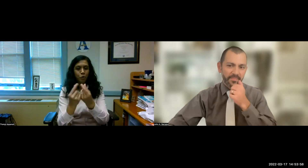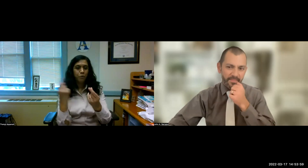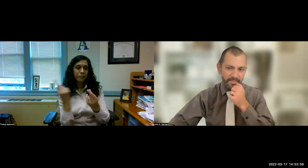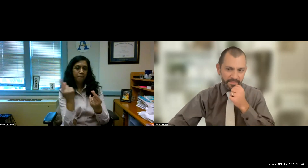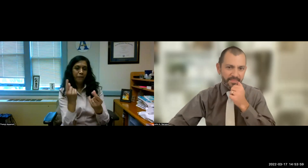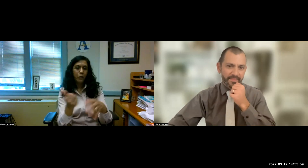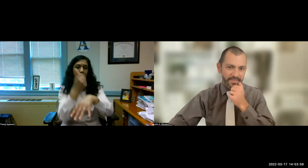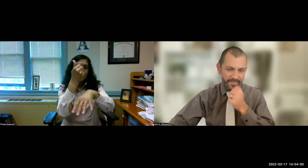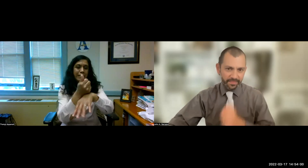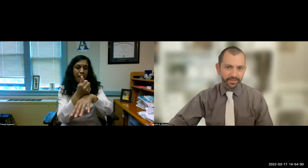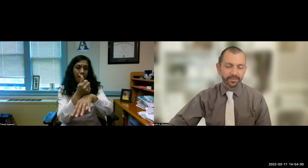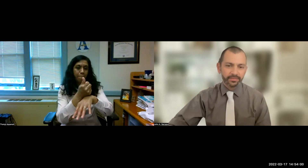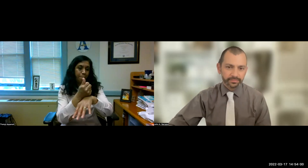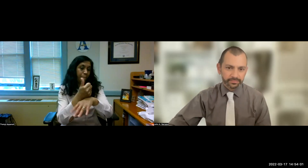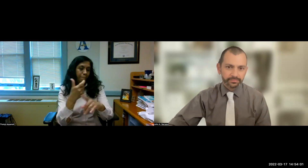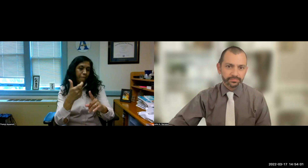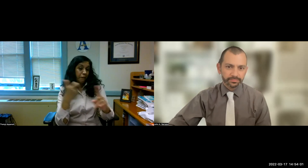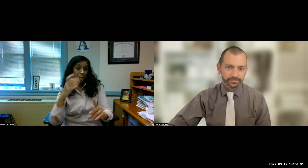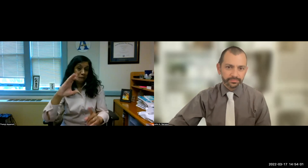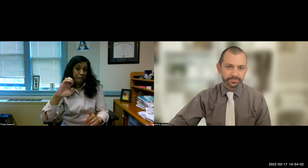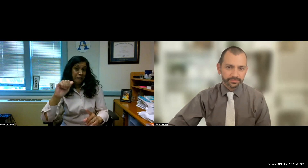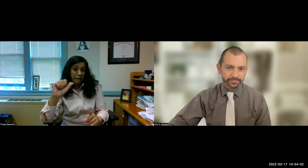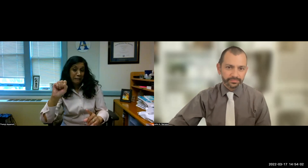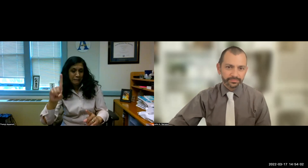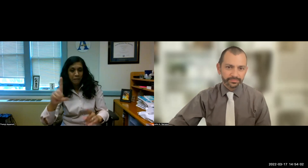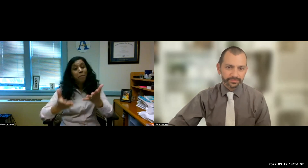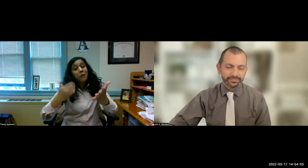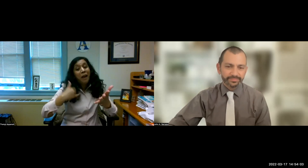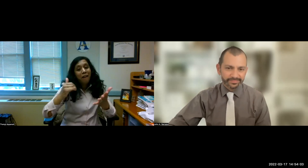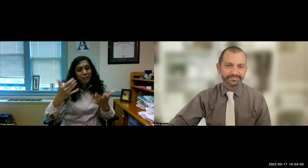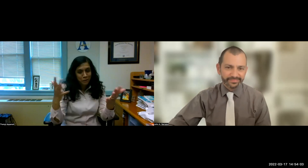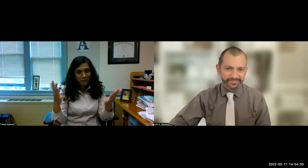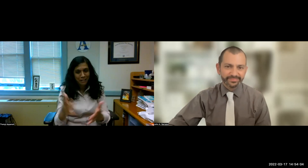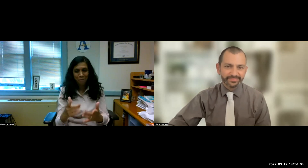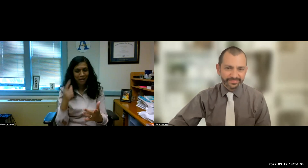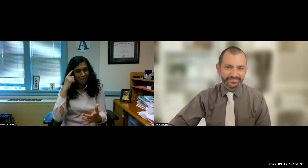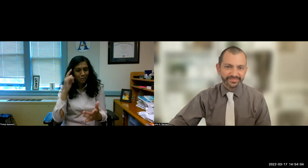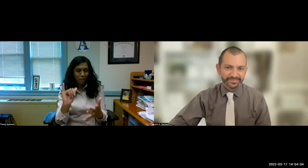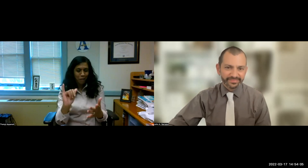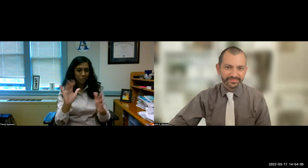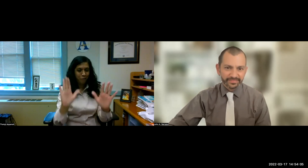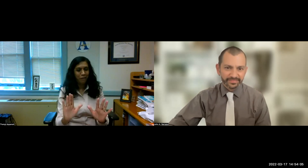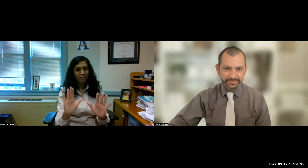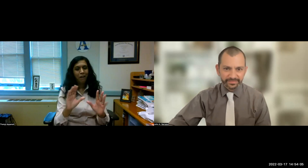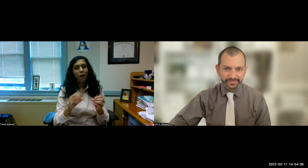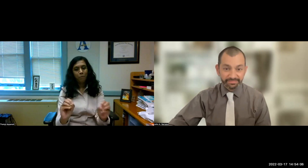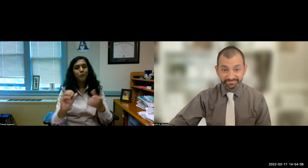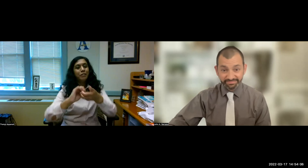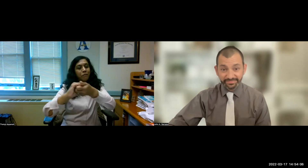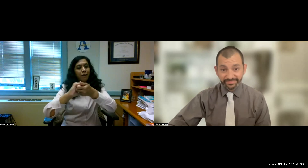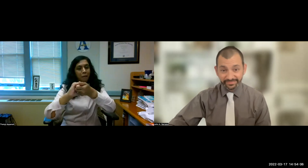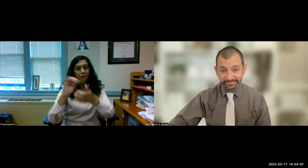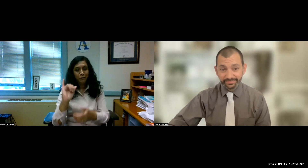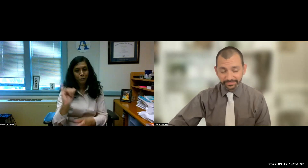about. But maybe some sort of chat group or something that could be set up from CEASD. Maybe you have that already and I'm